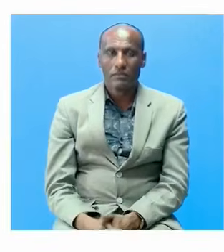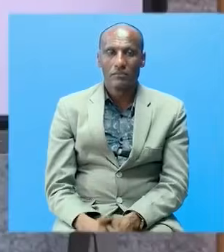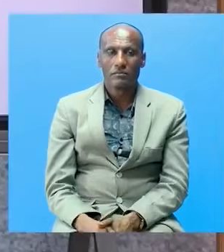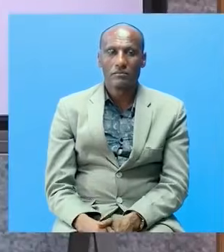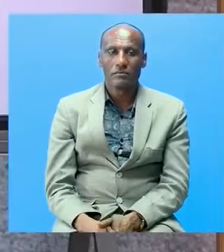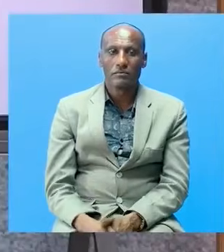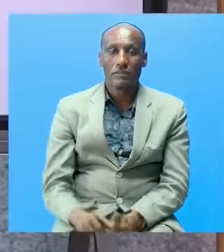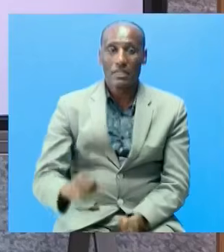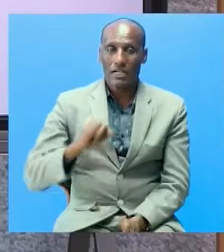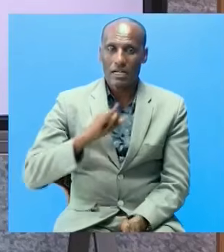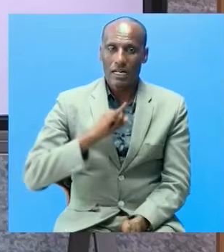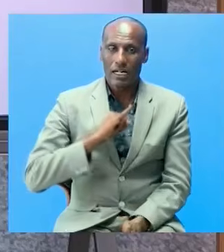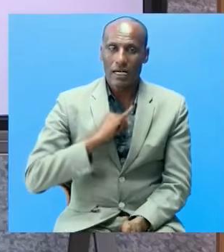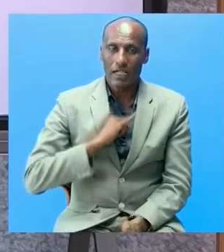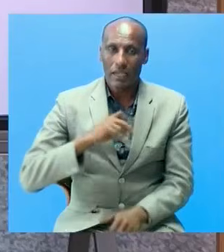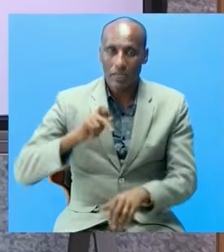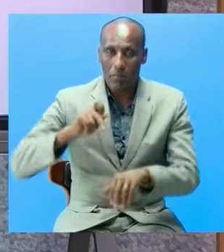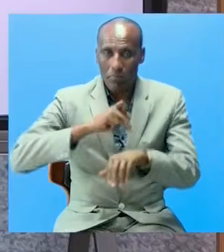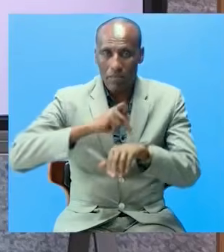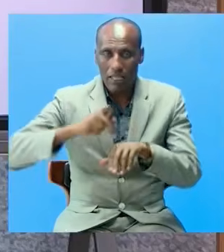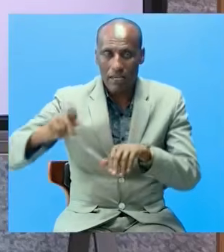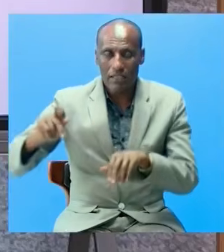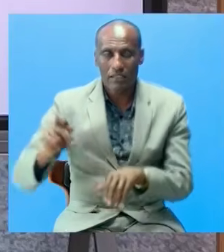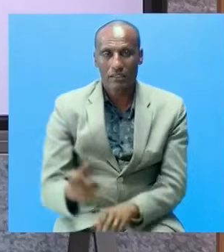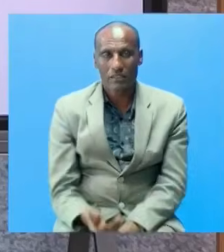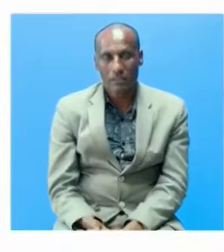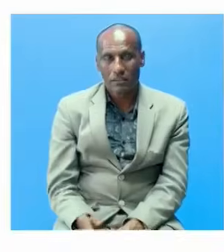Let us practice together. Number 1.